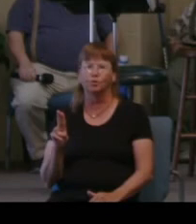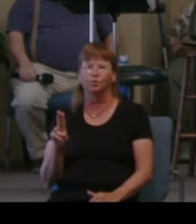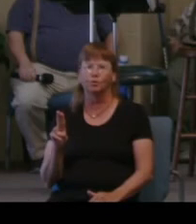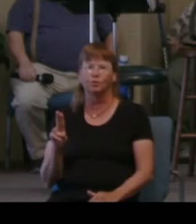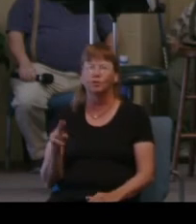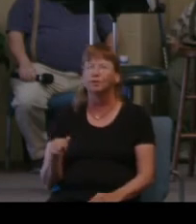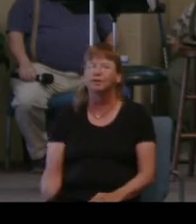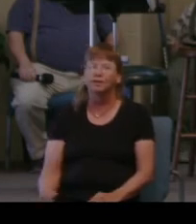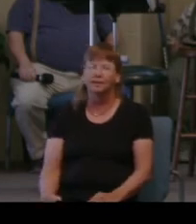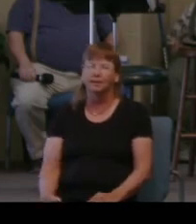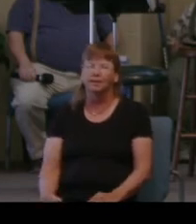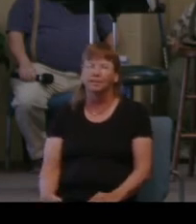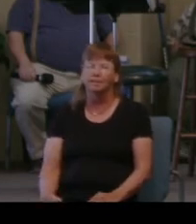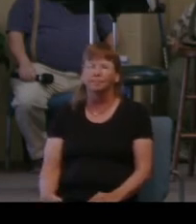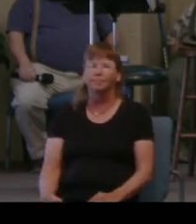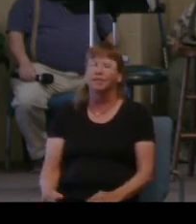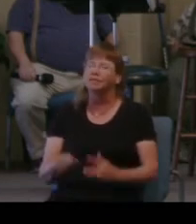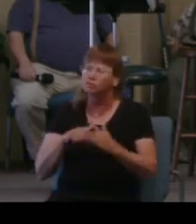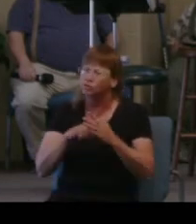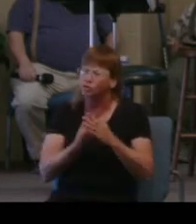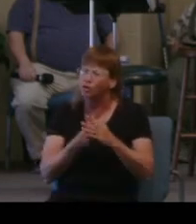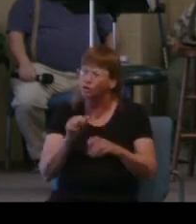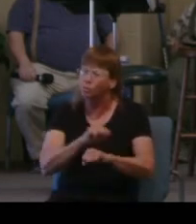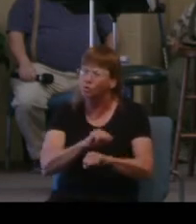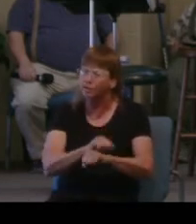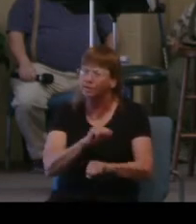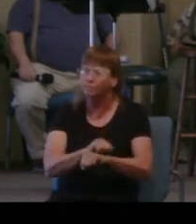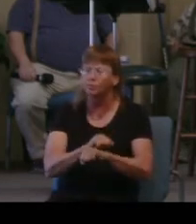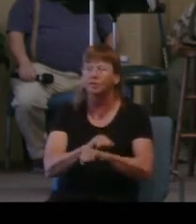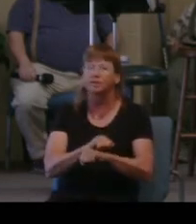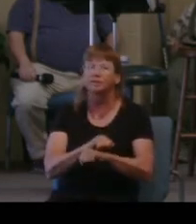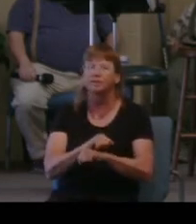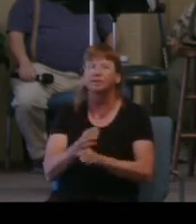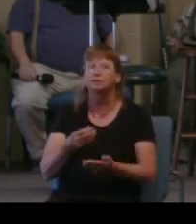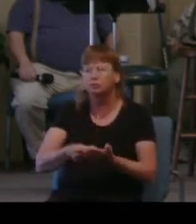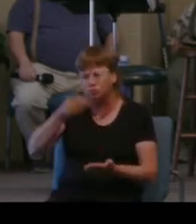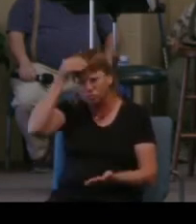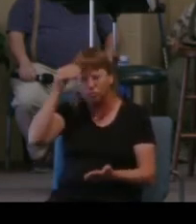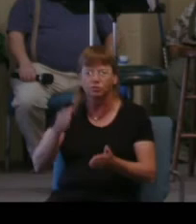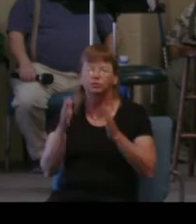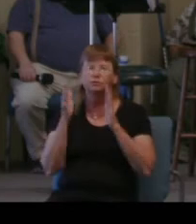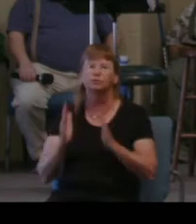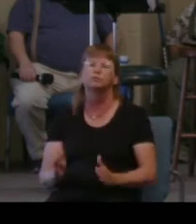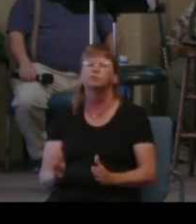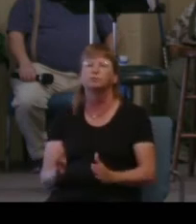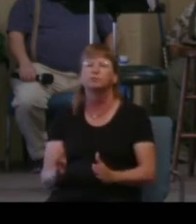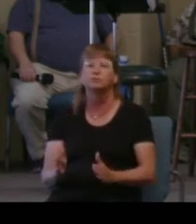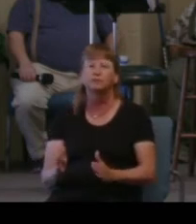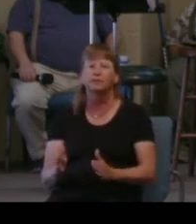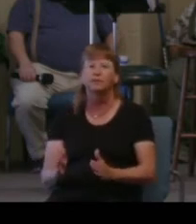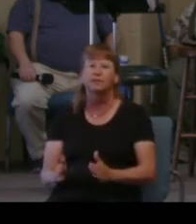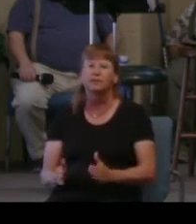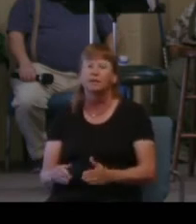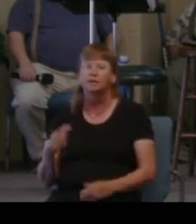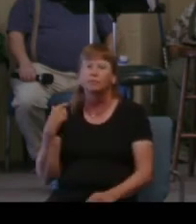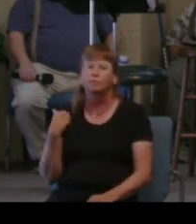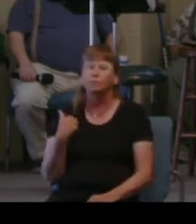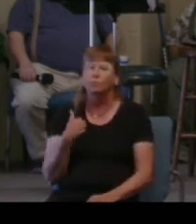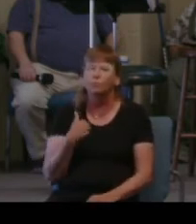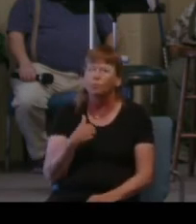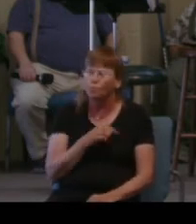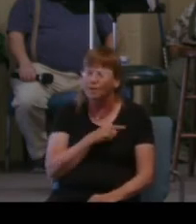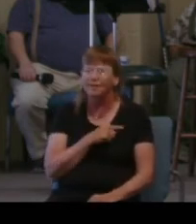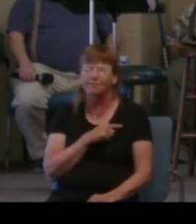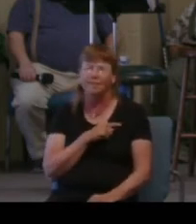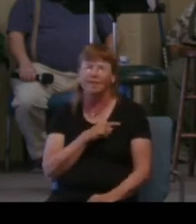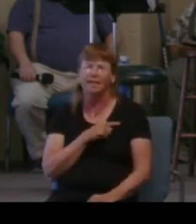went to college, and start working with students there. And over the last 4 years, we've seen a lot of growth in students. You